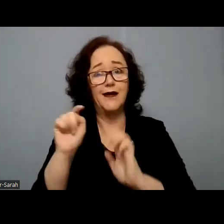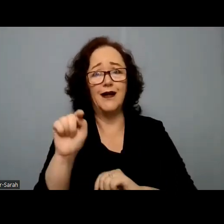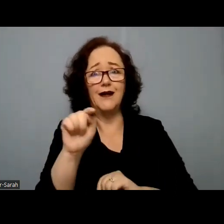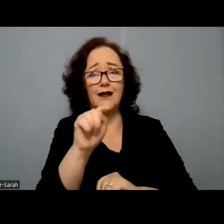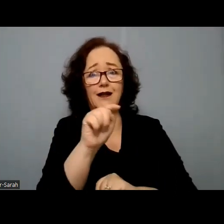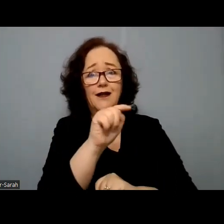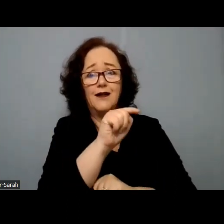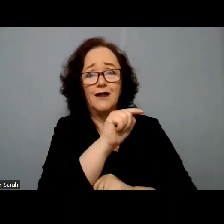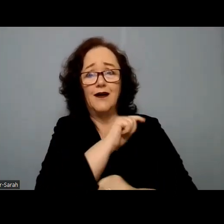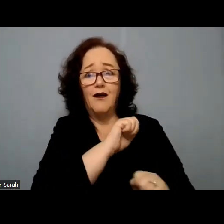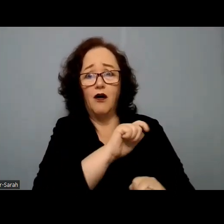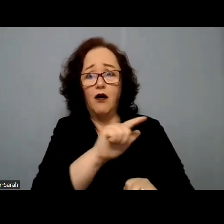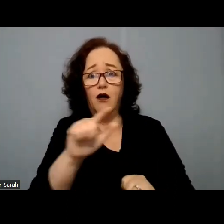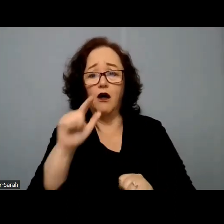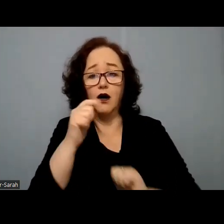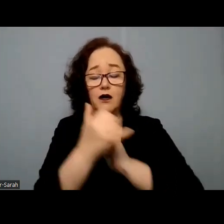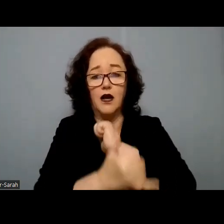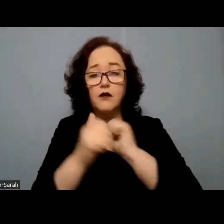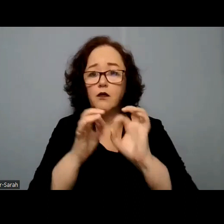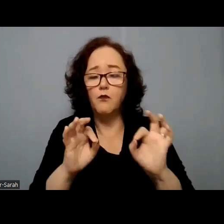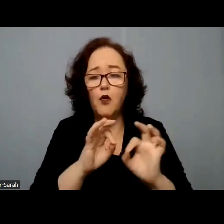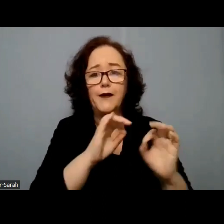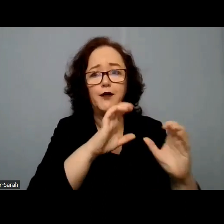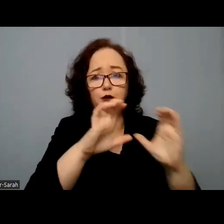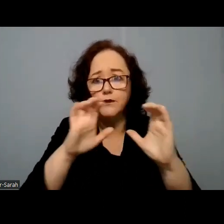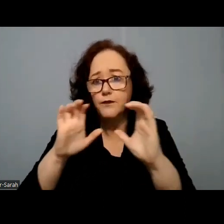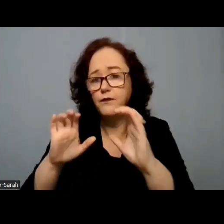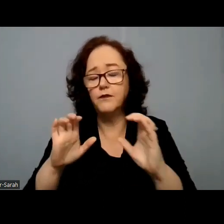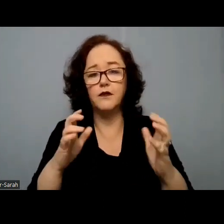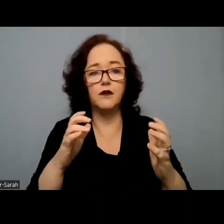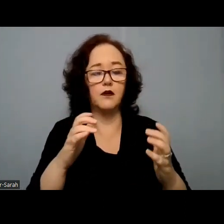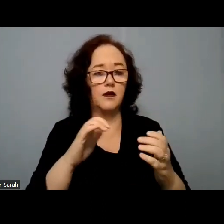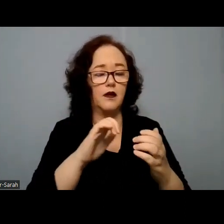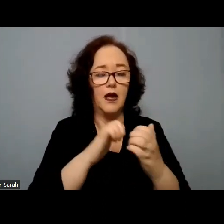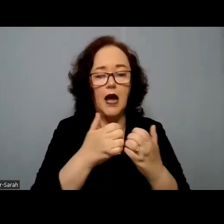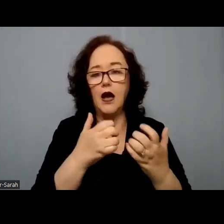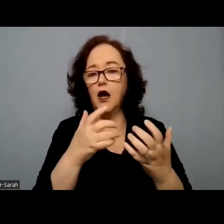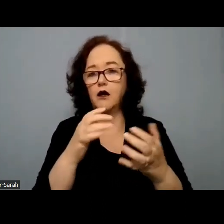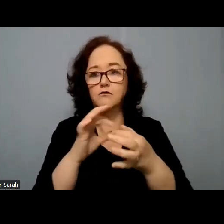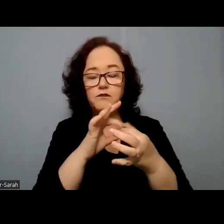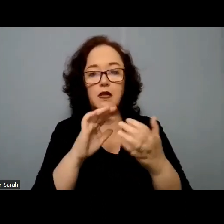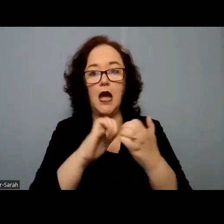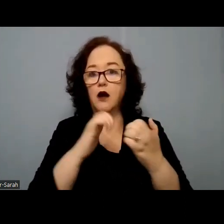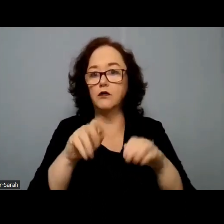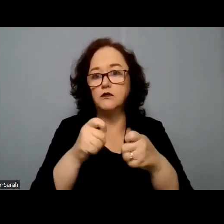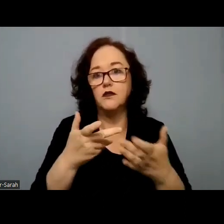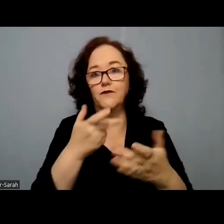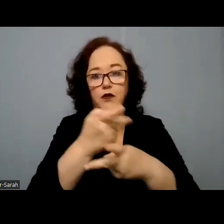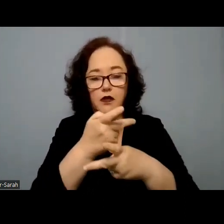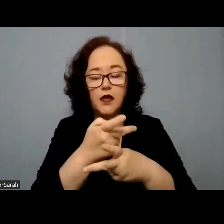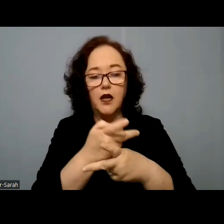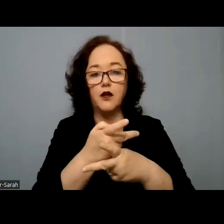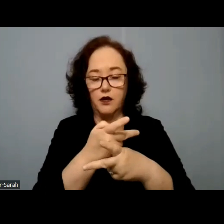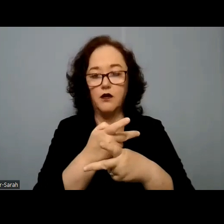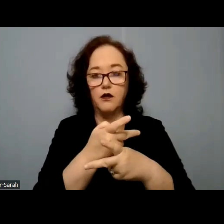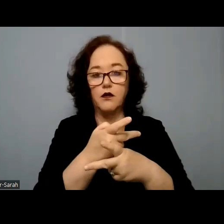have a way to communicate, a way to dive in, and a way to deliver care has been a source that